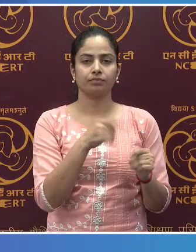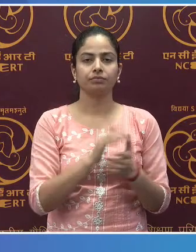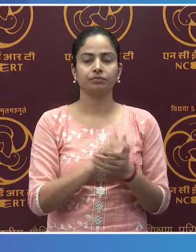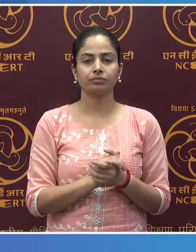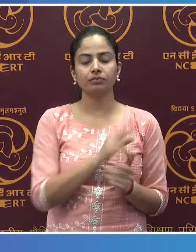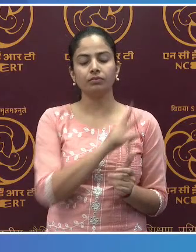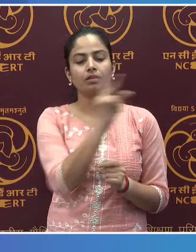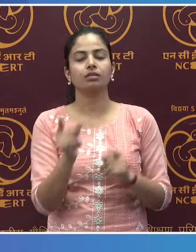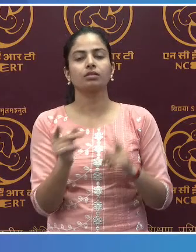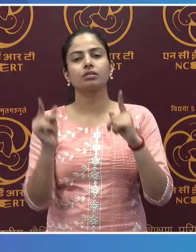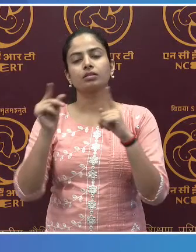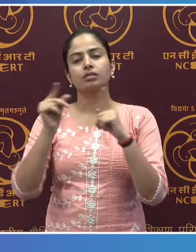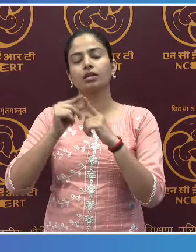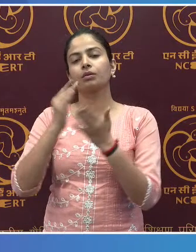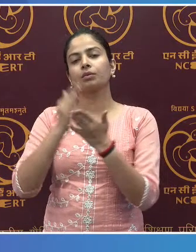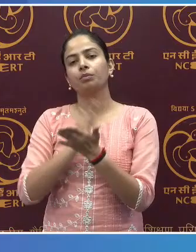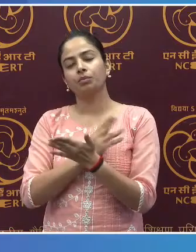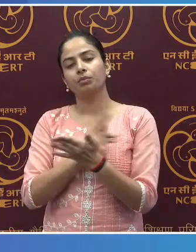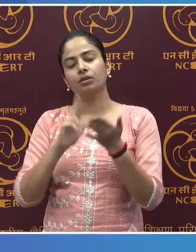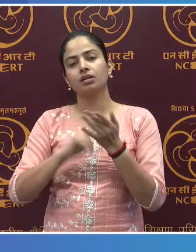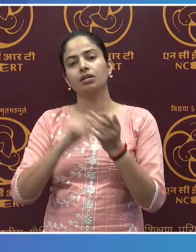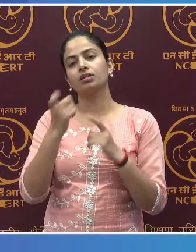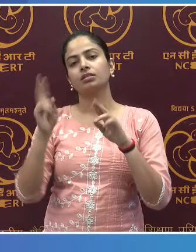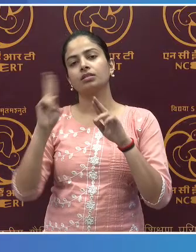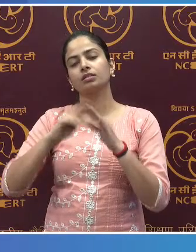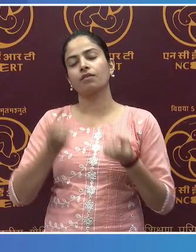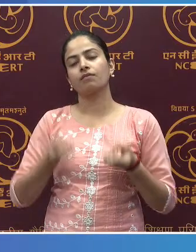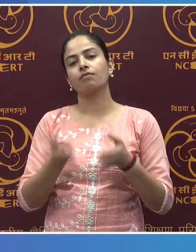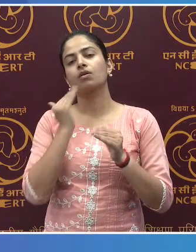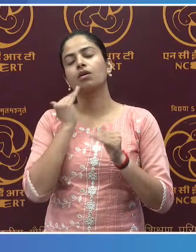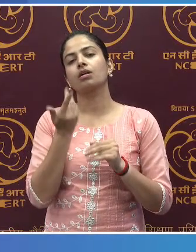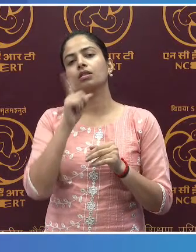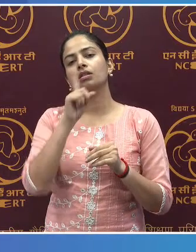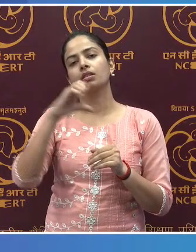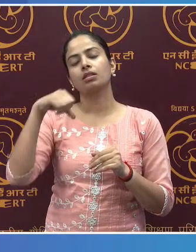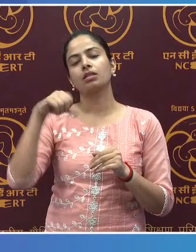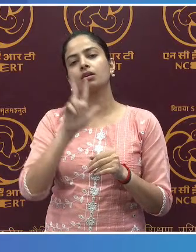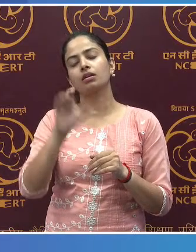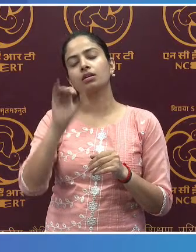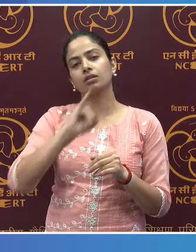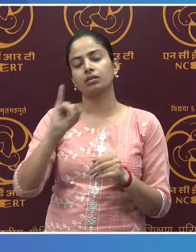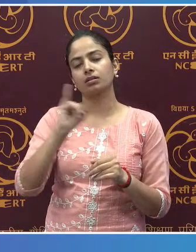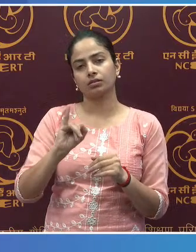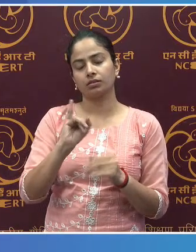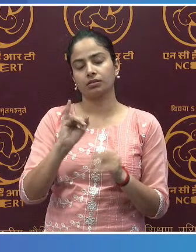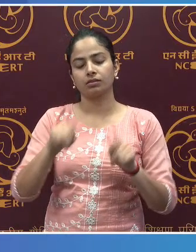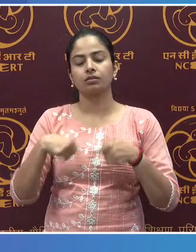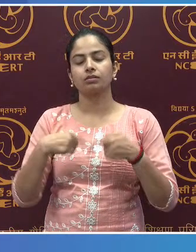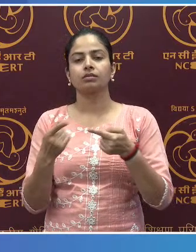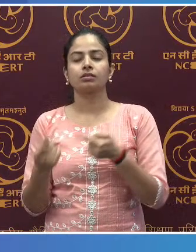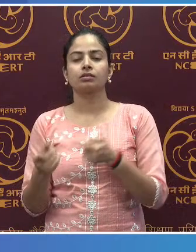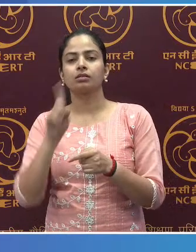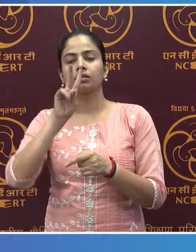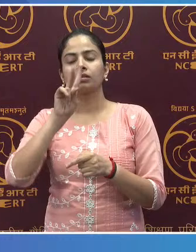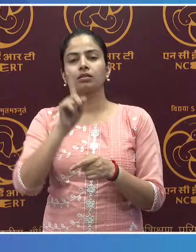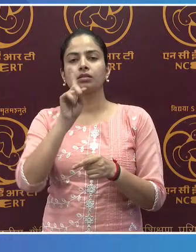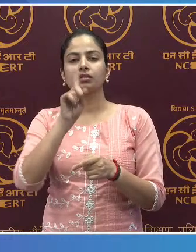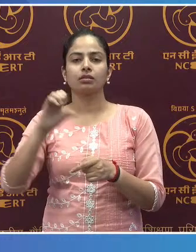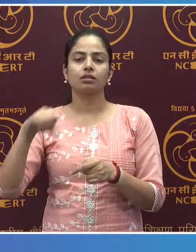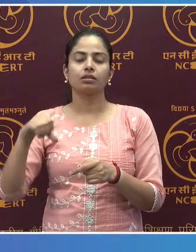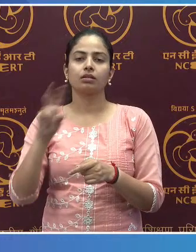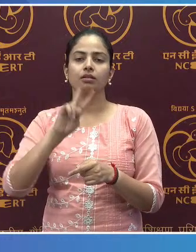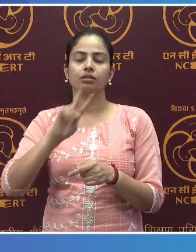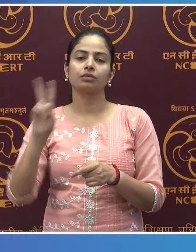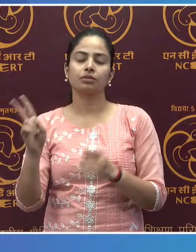the second education policy, National Policy of Education, that launched in 1986, and the plan of action came in 1992. Thereafter